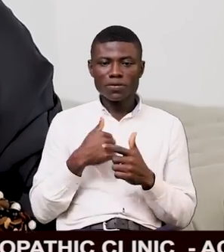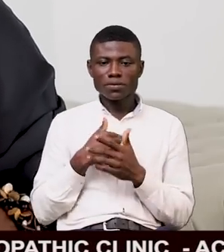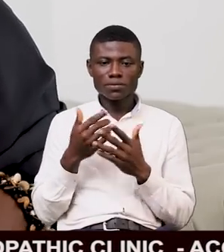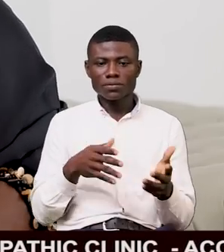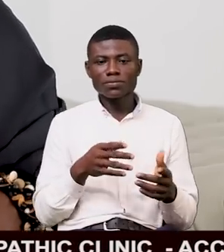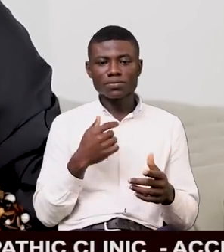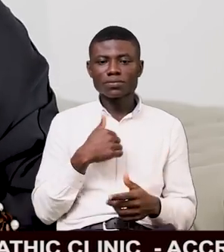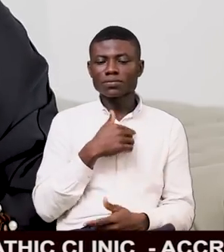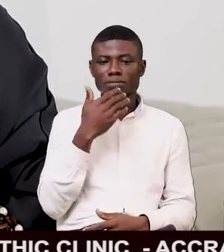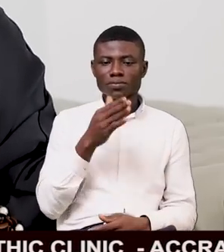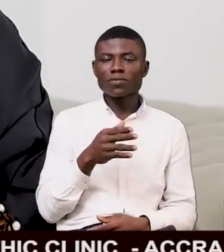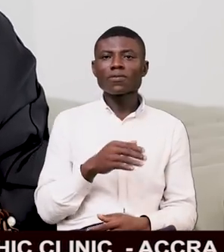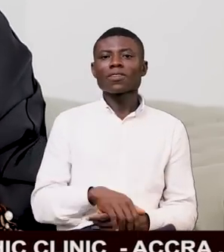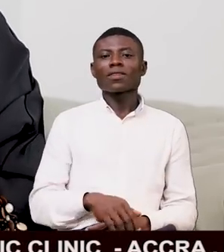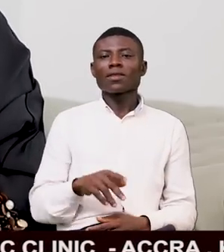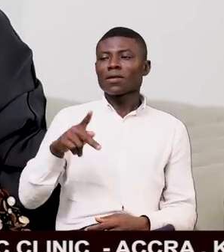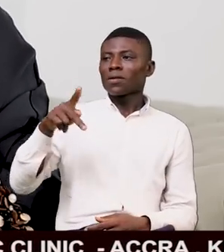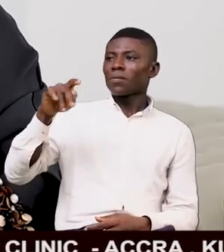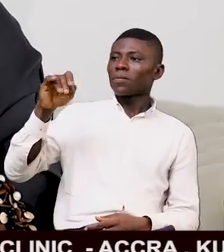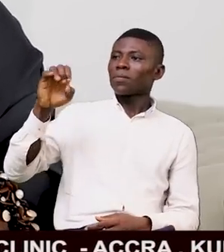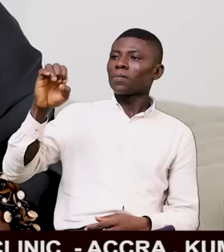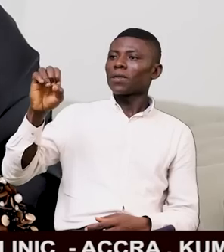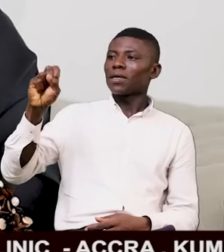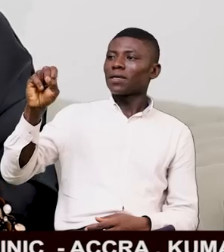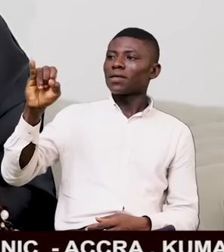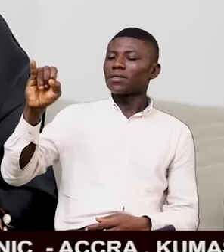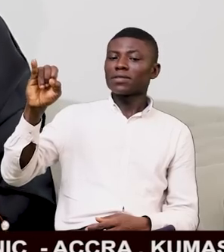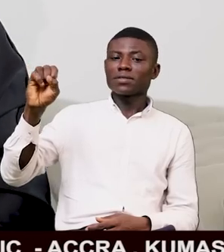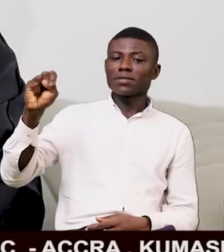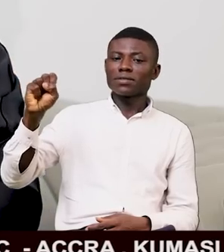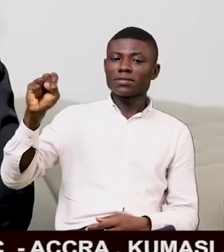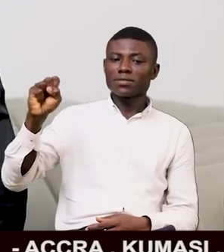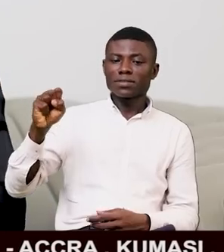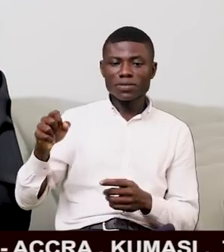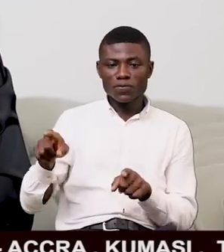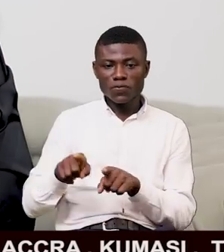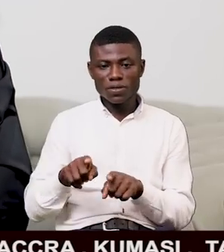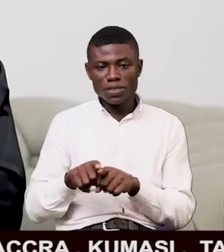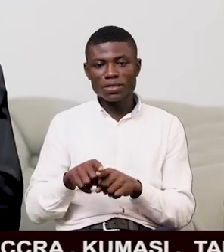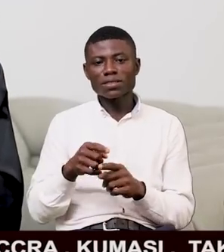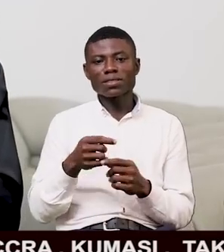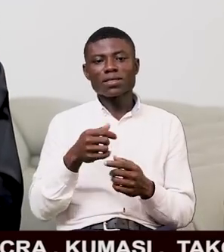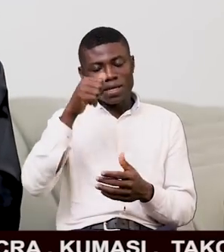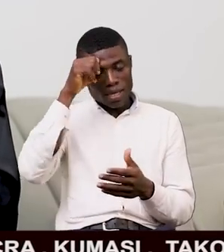Ebremo. Yeah, that's Piesie, and the God of Enoch, that's so I say. Piesie, my member,